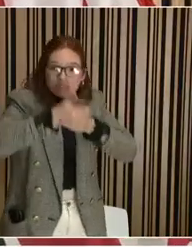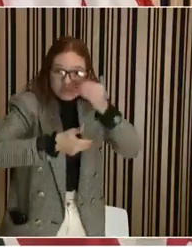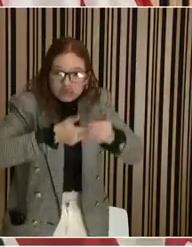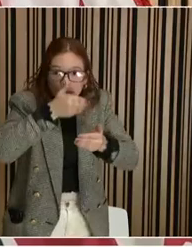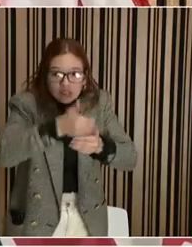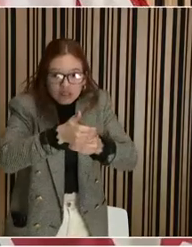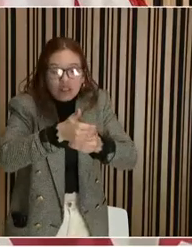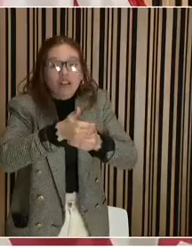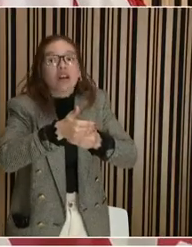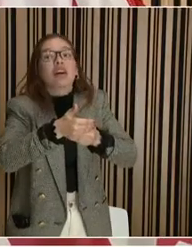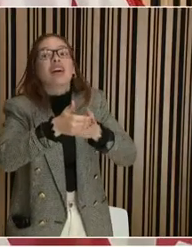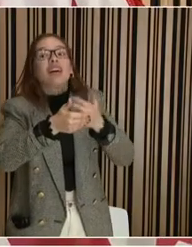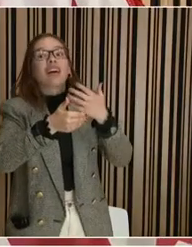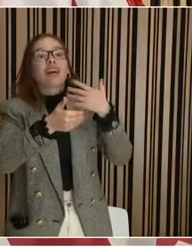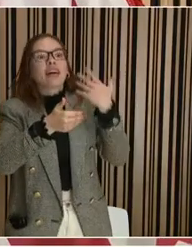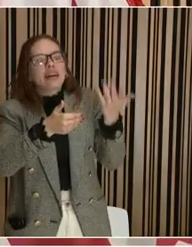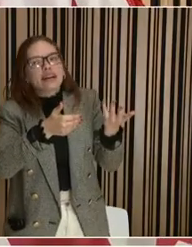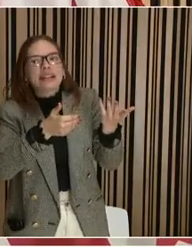that are